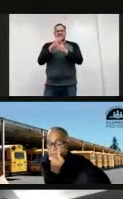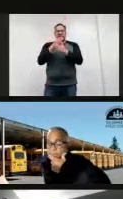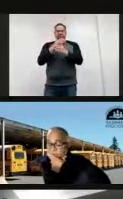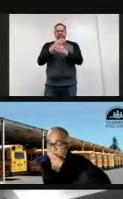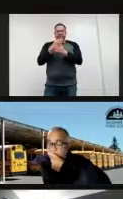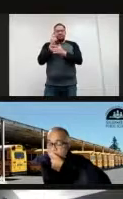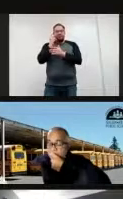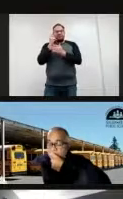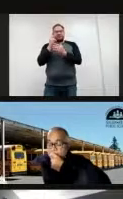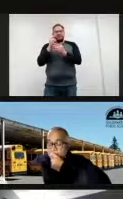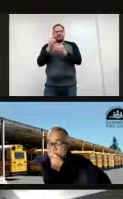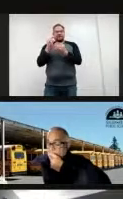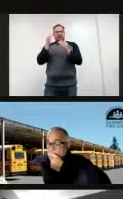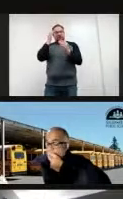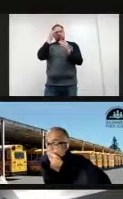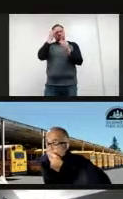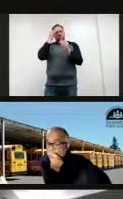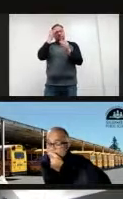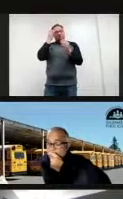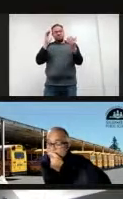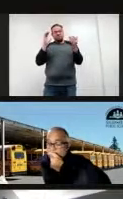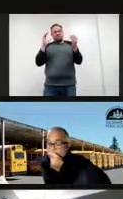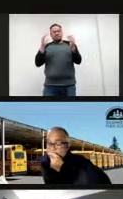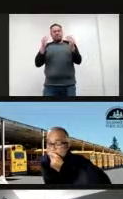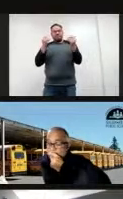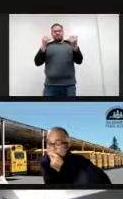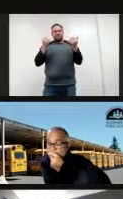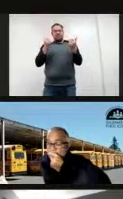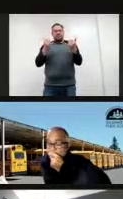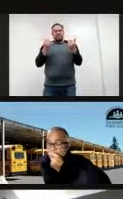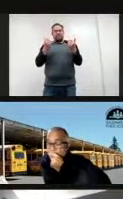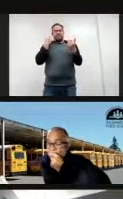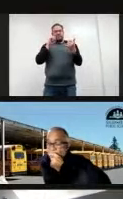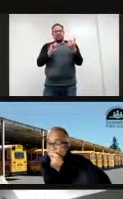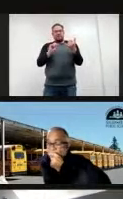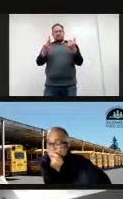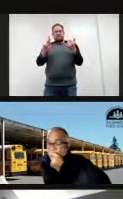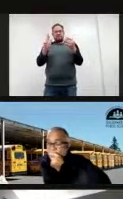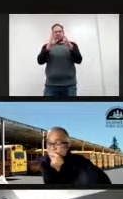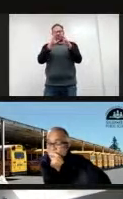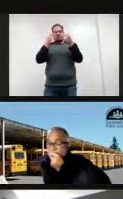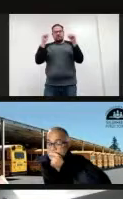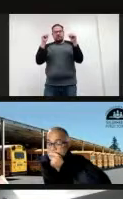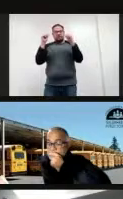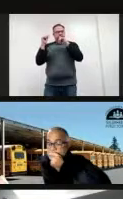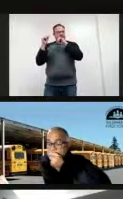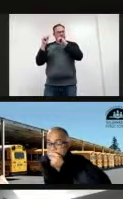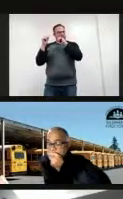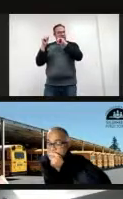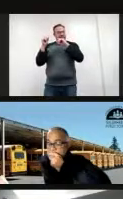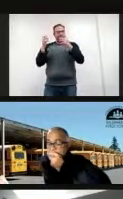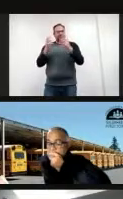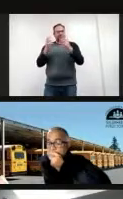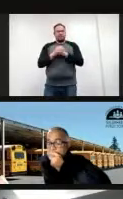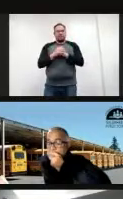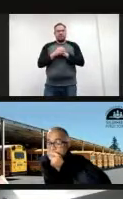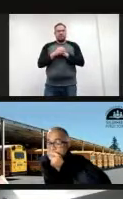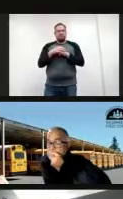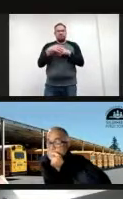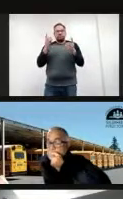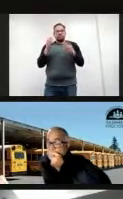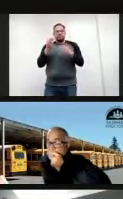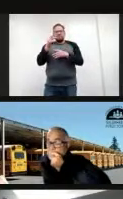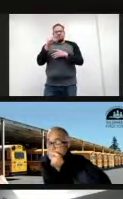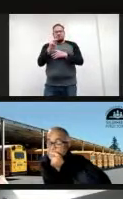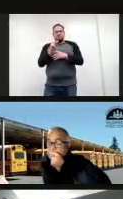the current compensation package for the Salem-Keizer superintendent. And so let's, as Director Hyen just asked, let's sort of